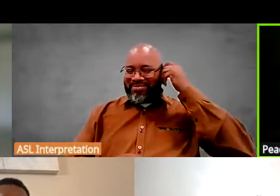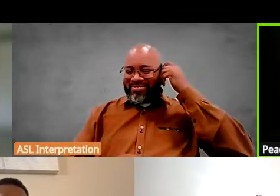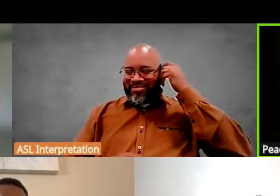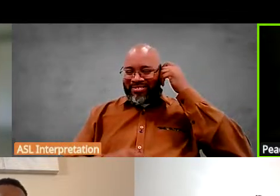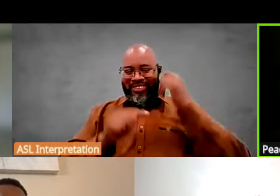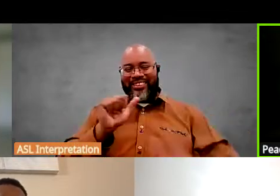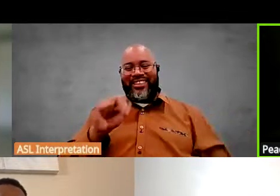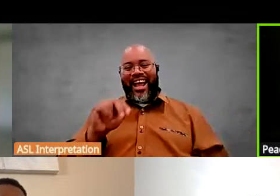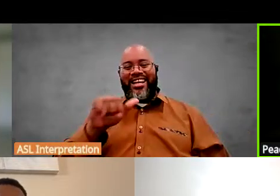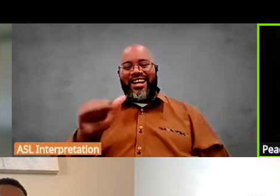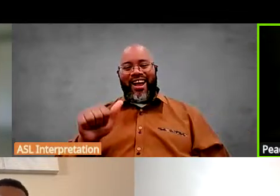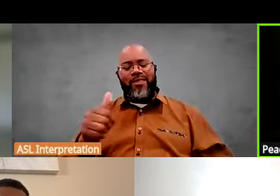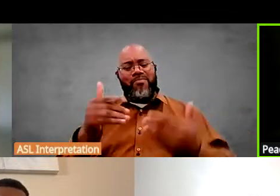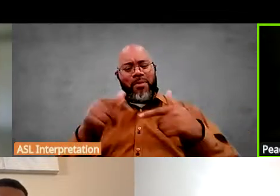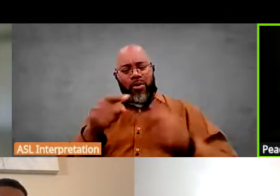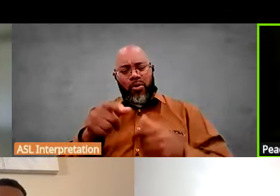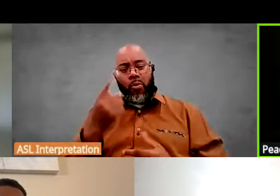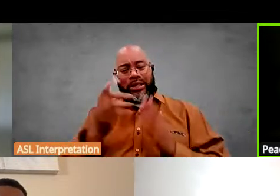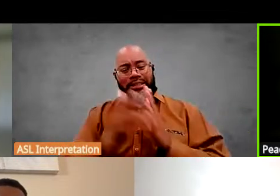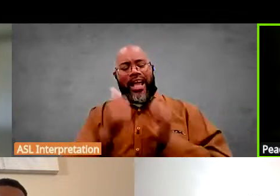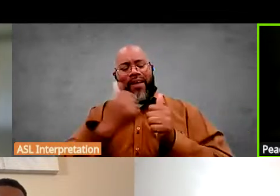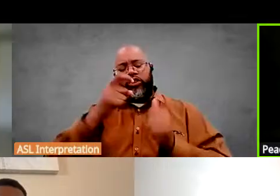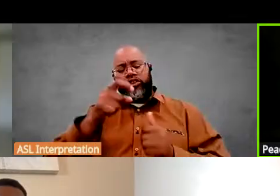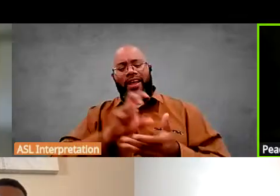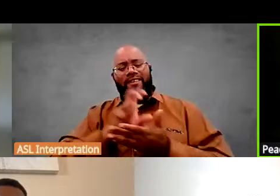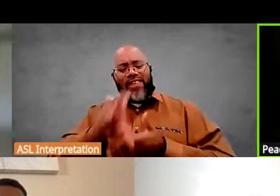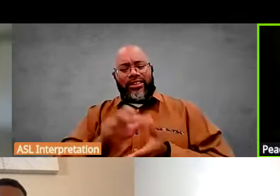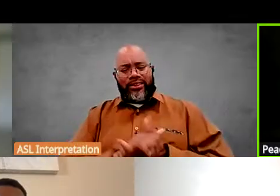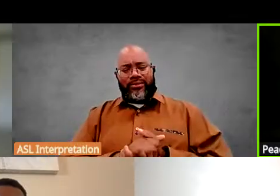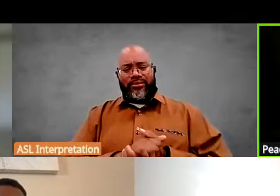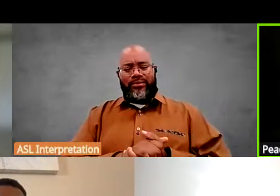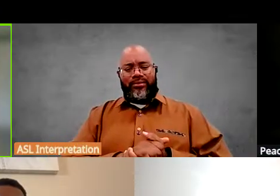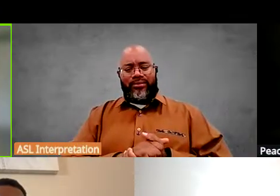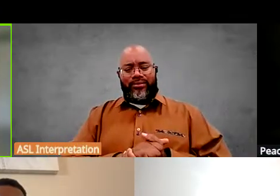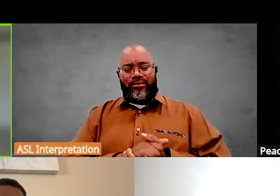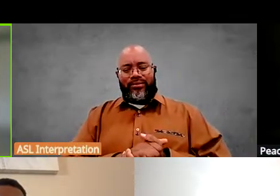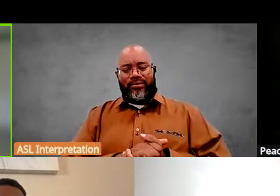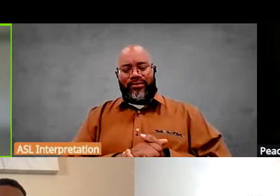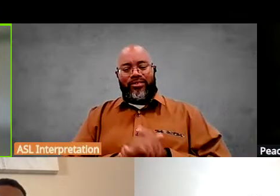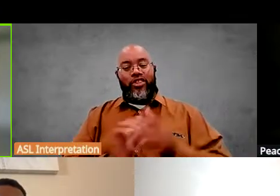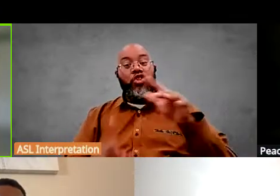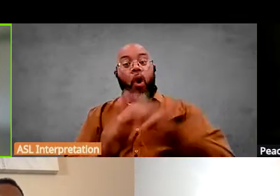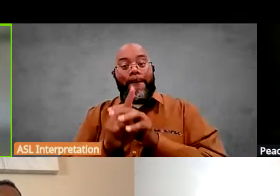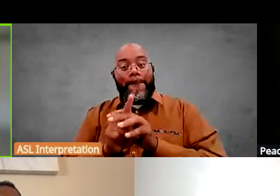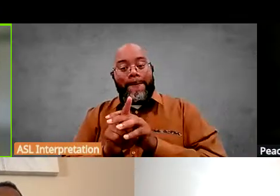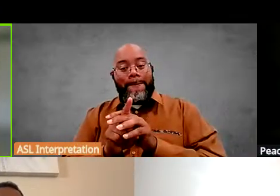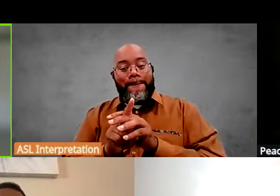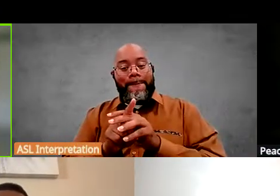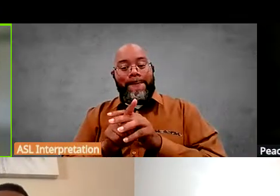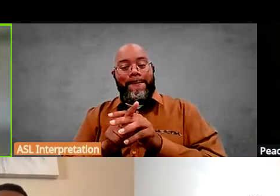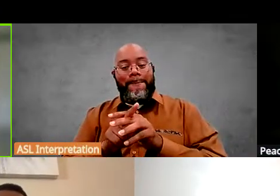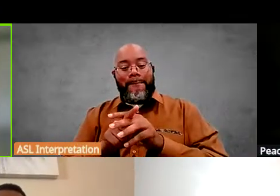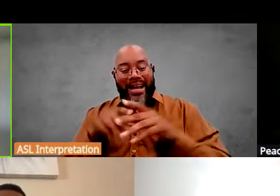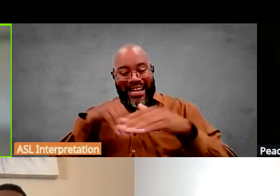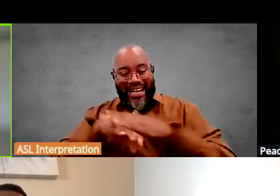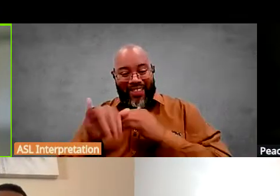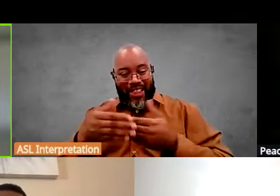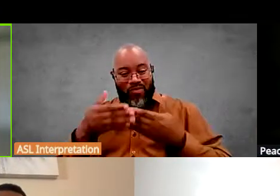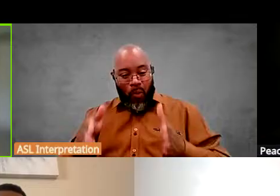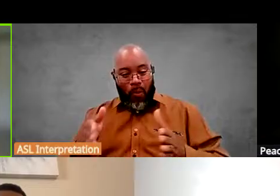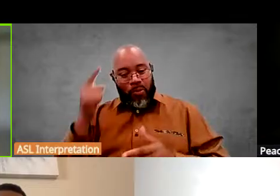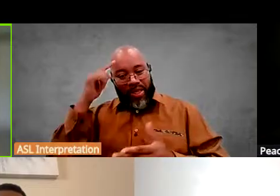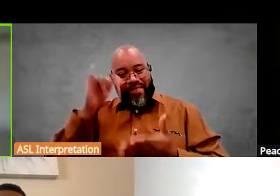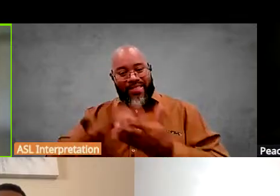Tanya, how about you? What's one skill everyone should invest in? Show up, get into those rooms that you think are